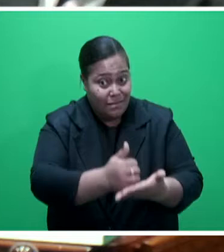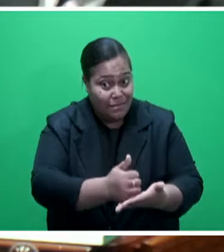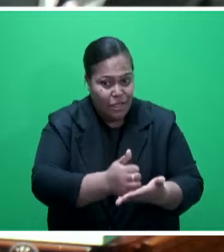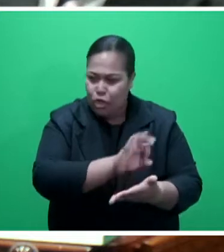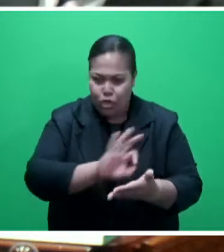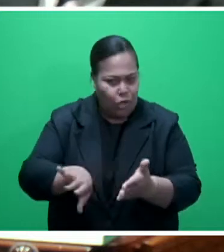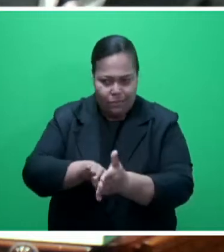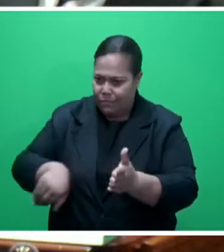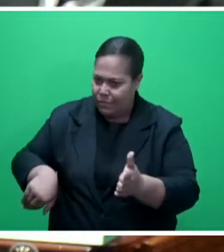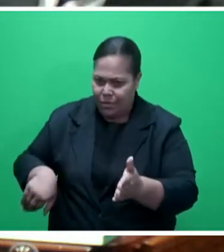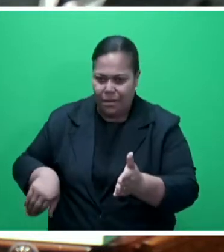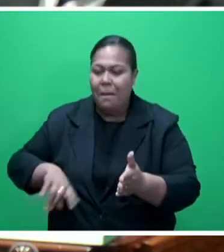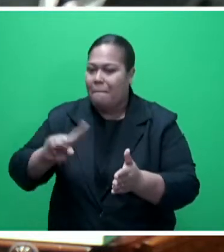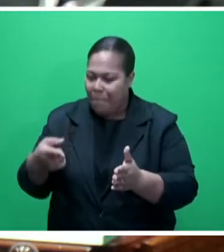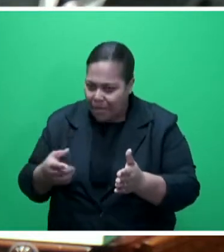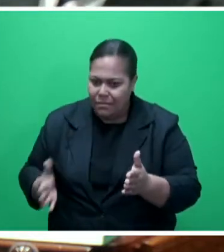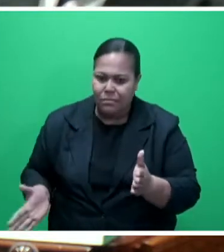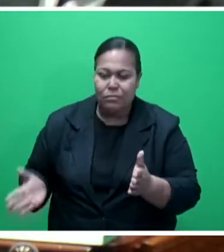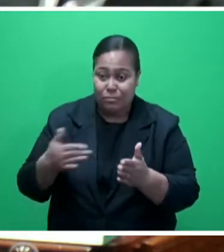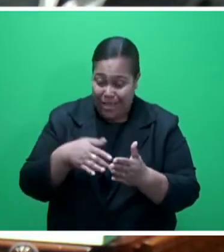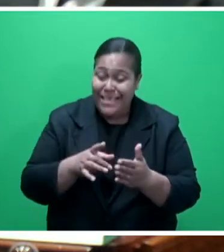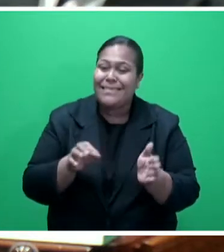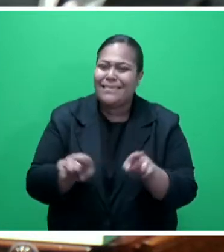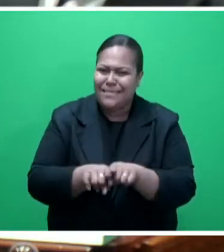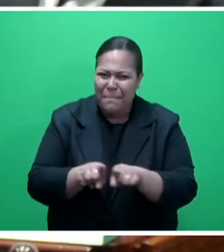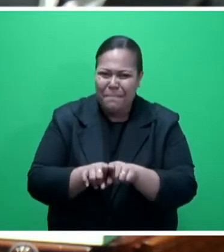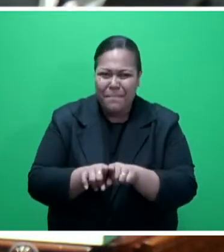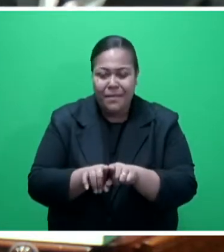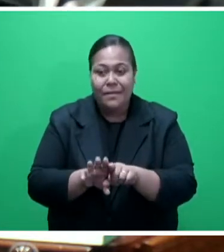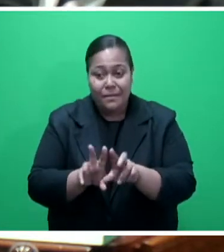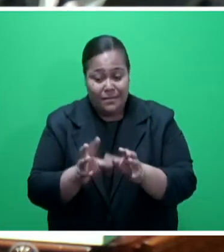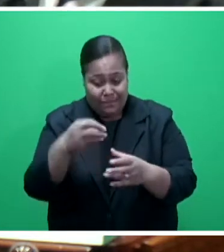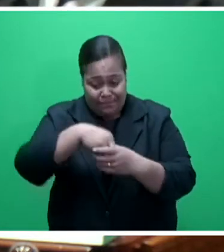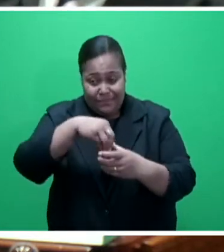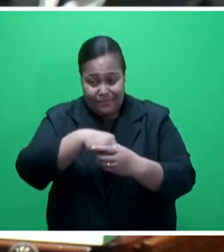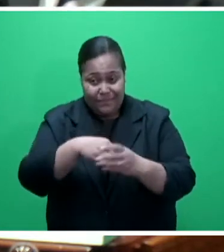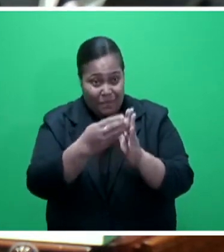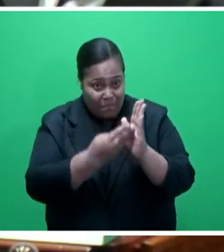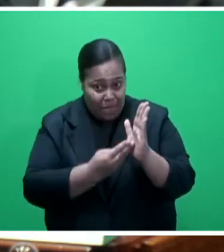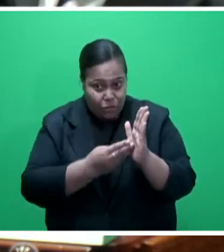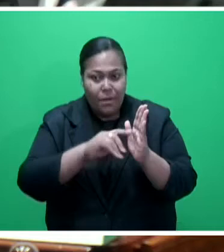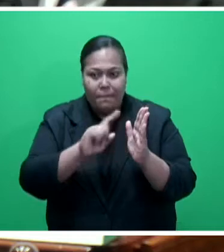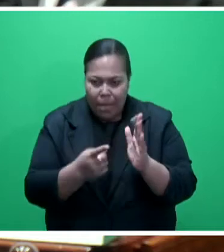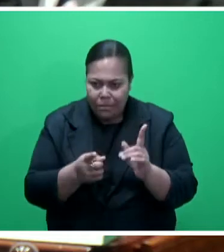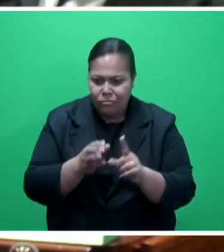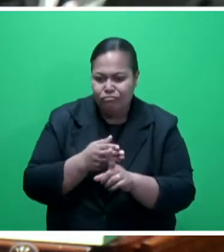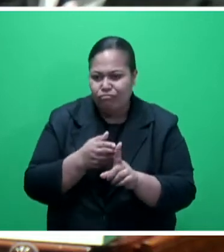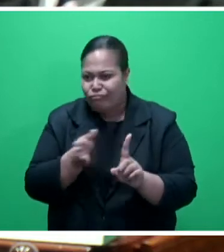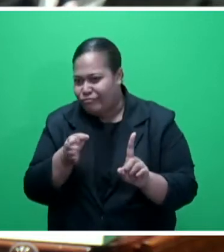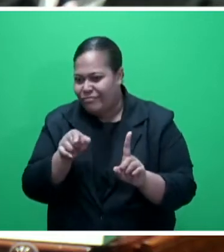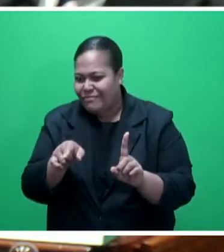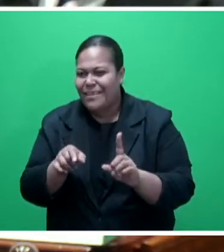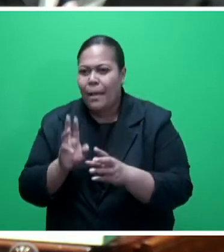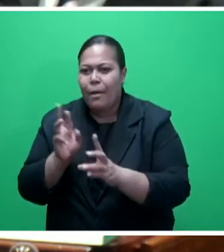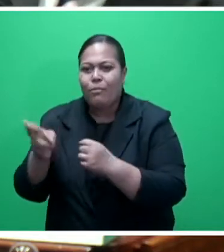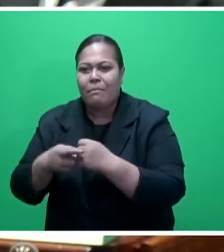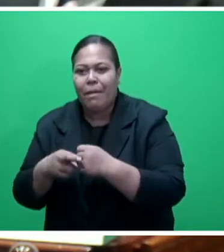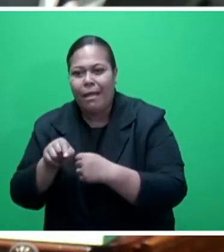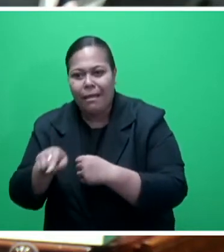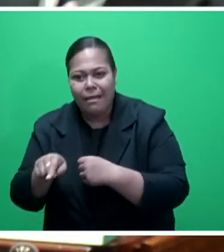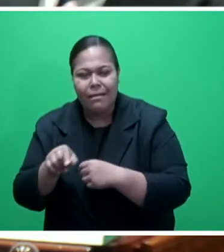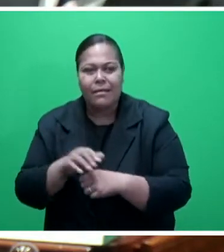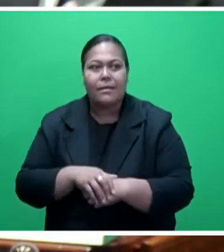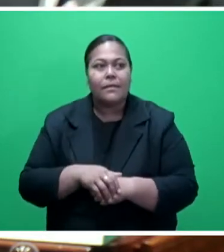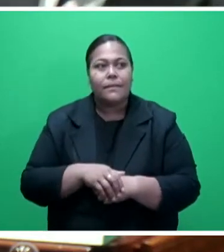was only reprioritized, and of course I have explained in detail yesterday the need to do so. Mr.